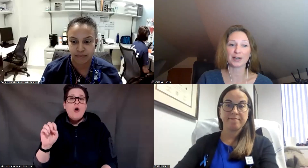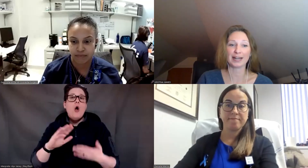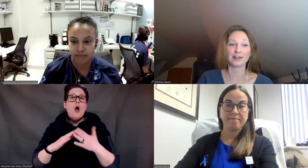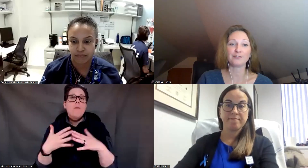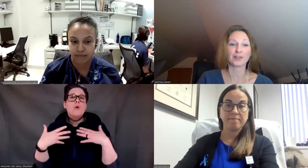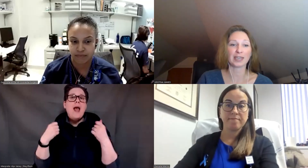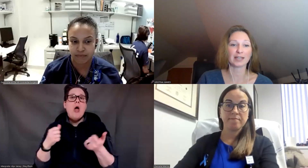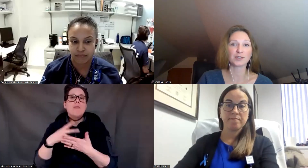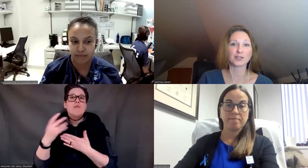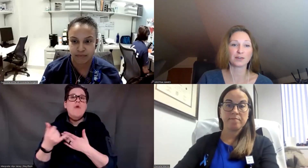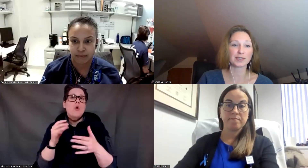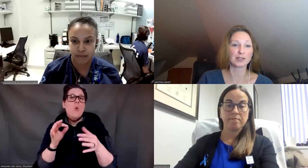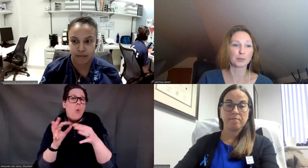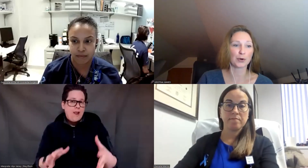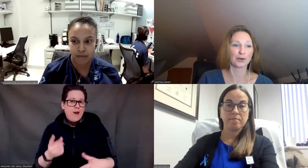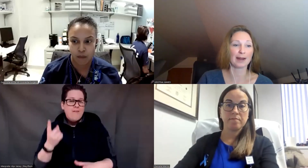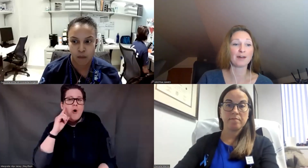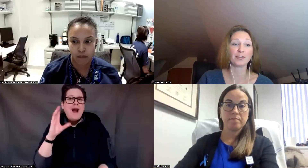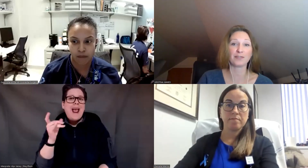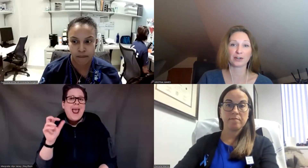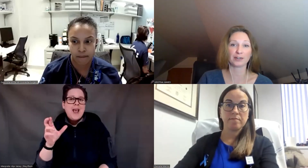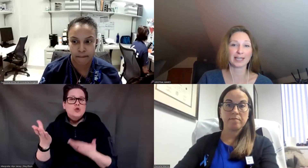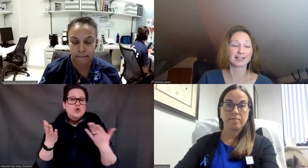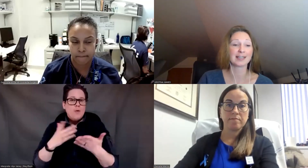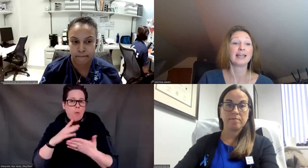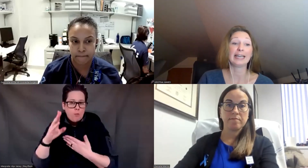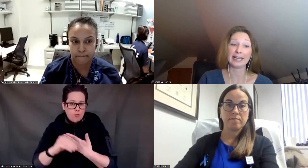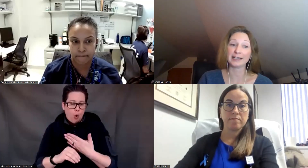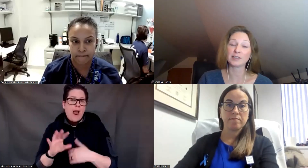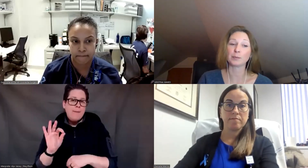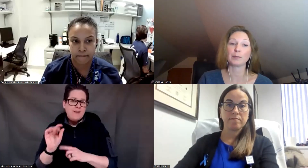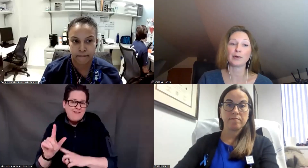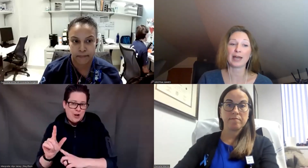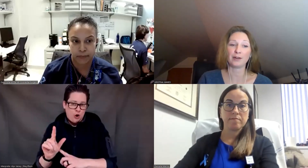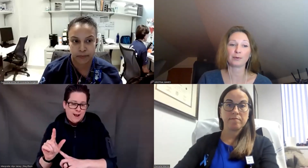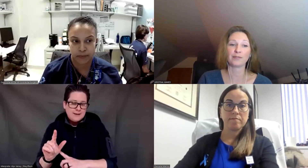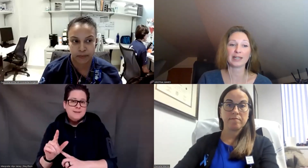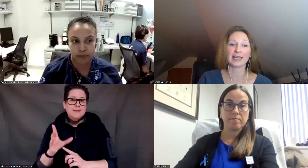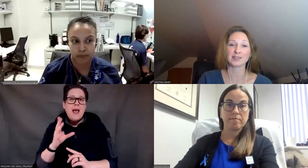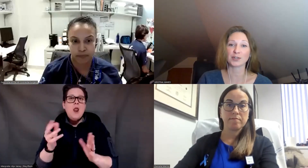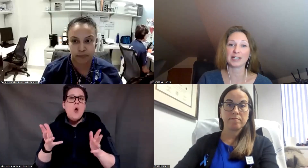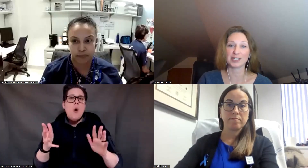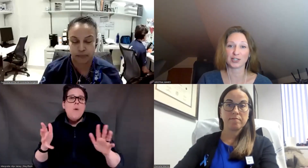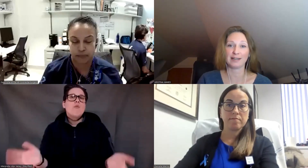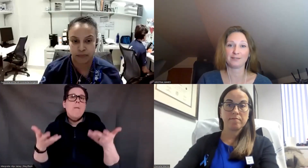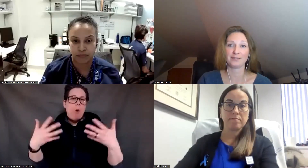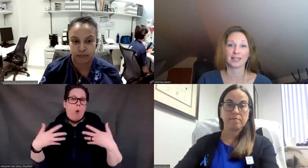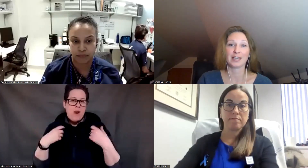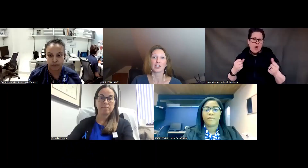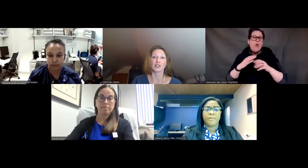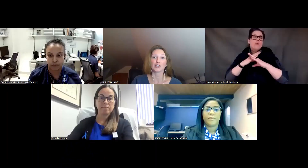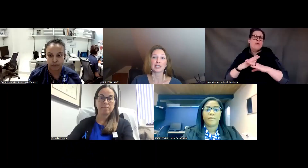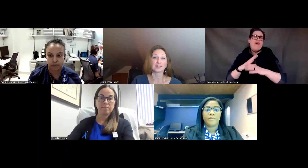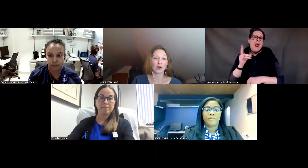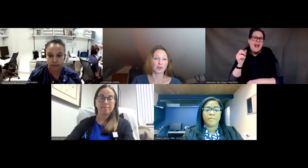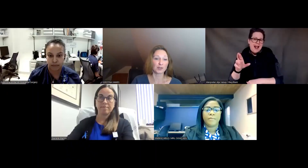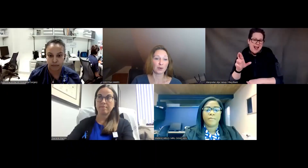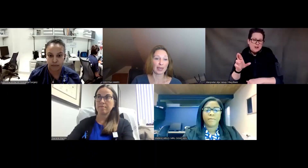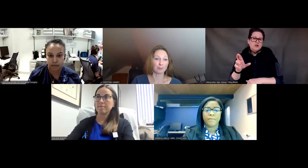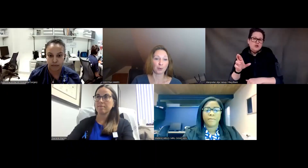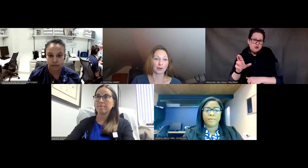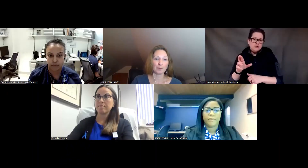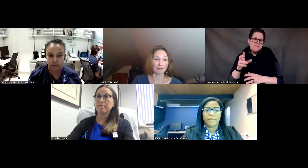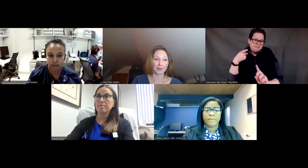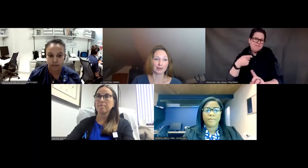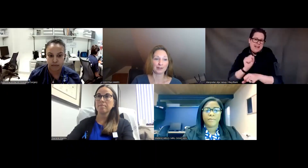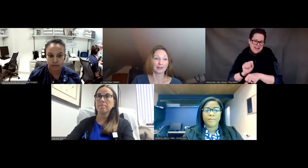project coordinator for the Cancer Services Program of the Finger Lakes and the Promote Health, Prevent Cancer initiative. She is also